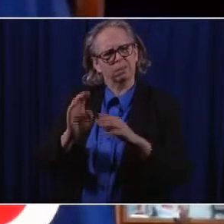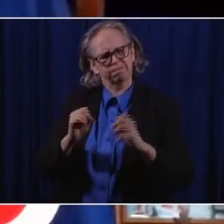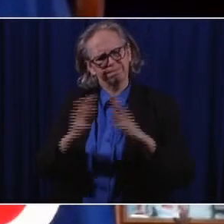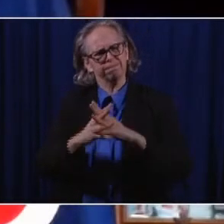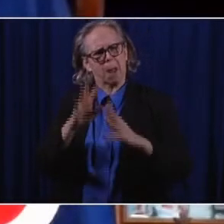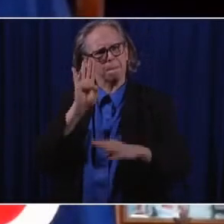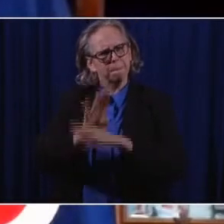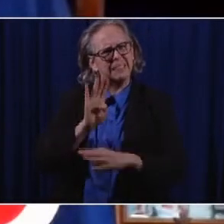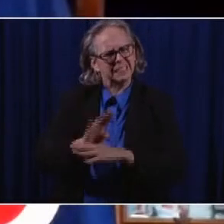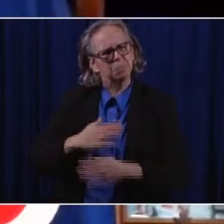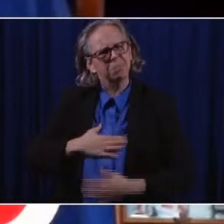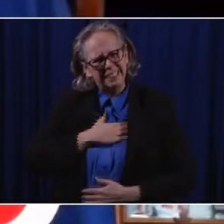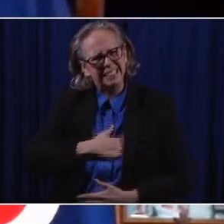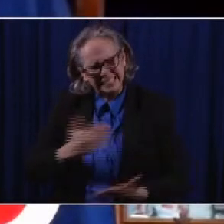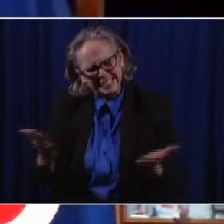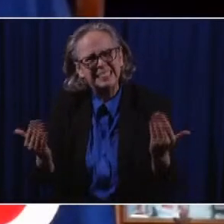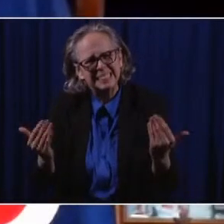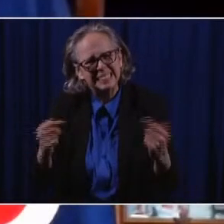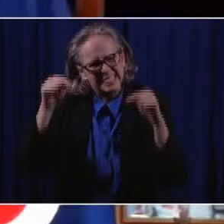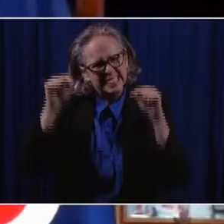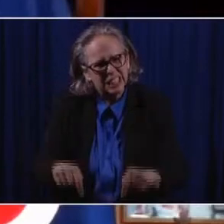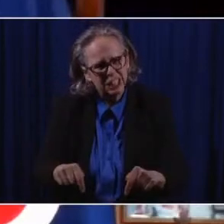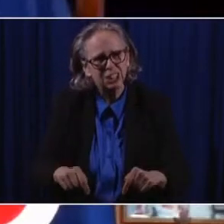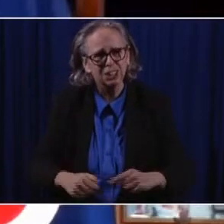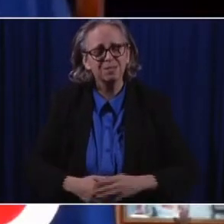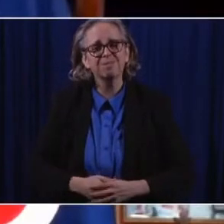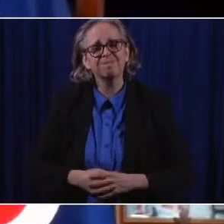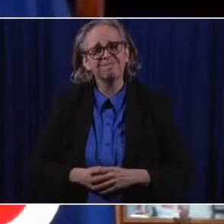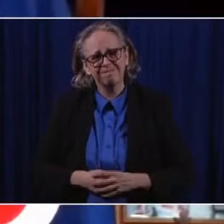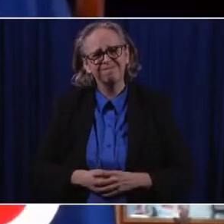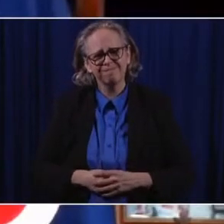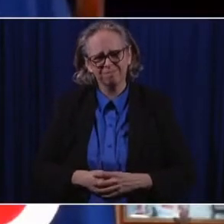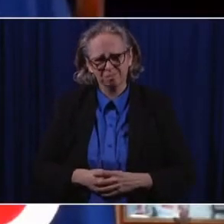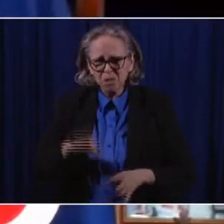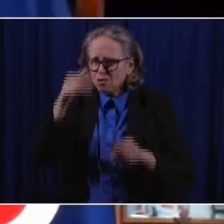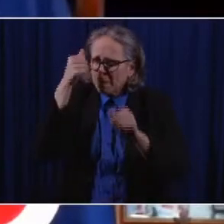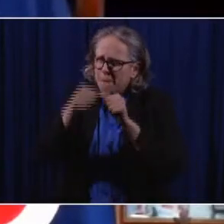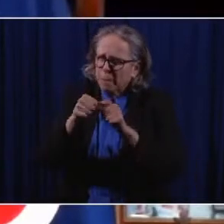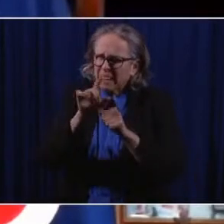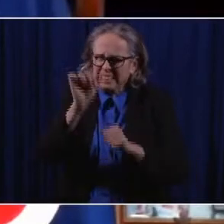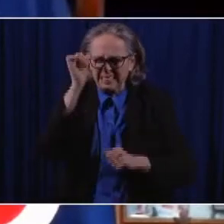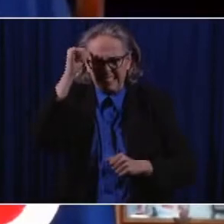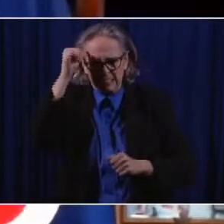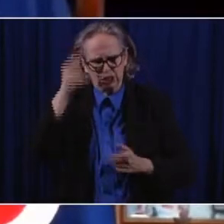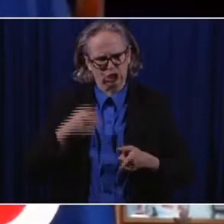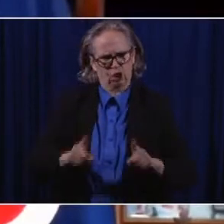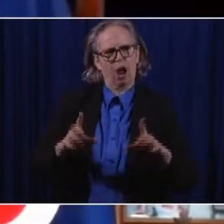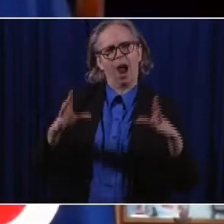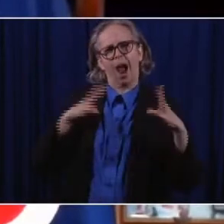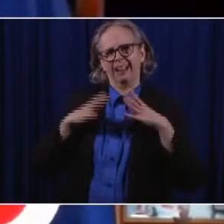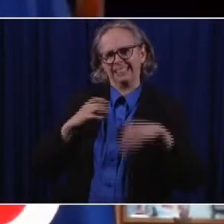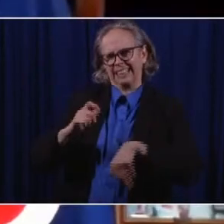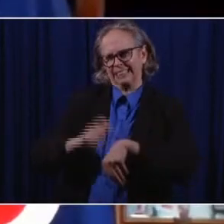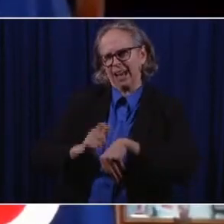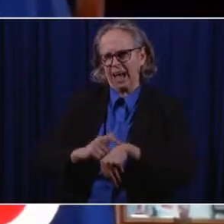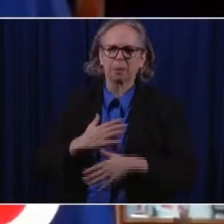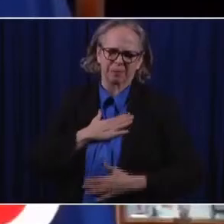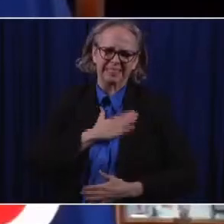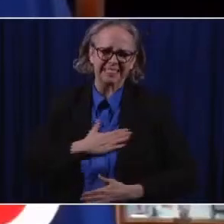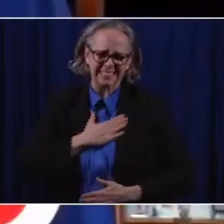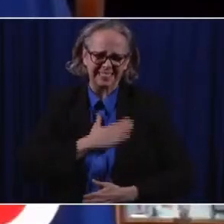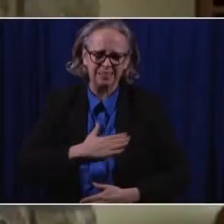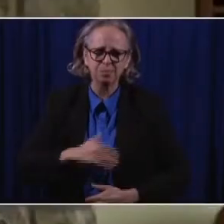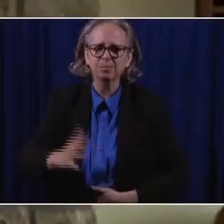coming days and weeks as we're headed deeper into the holiday season. Thank you, Governor. John, thank you very